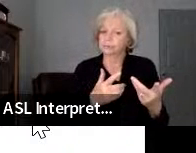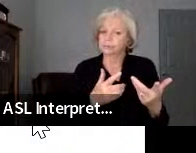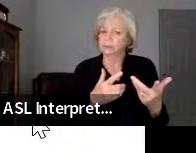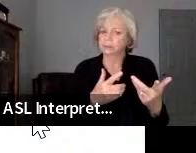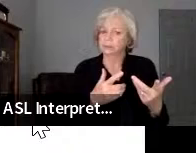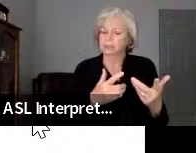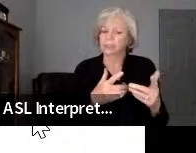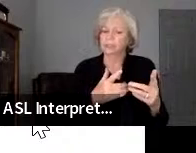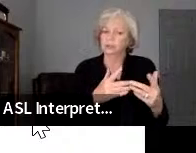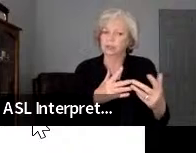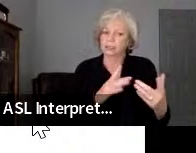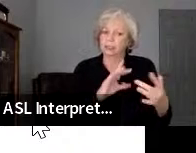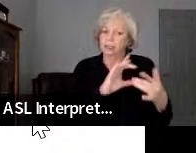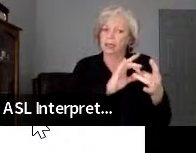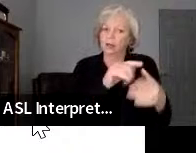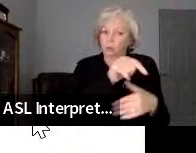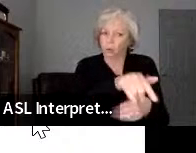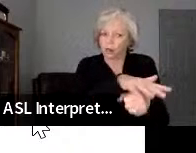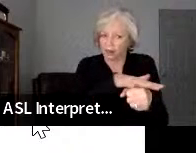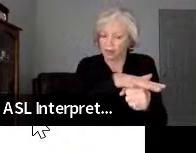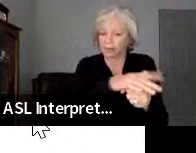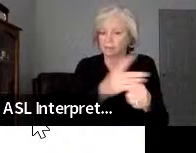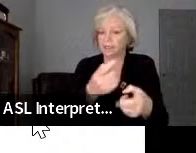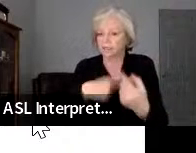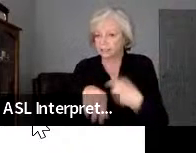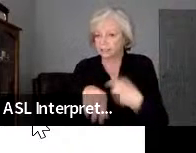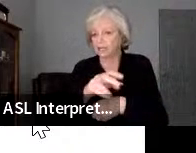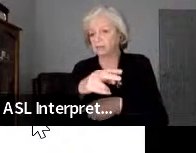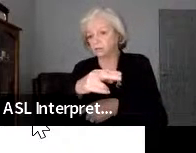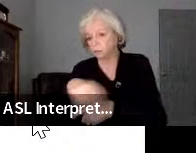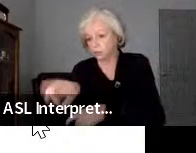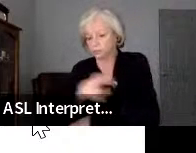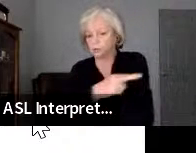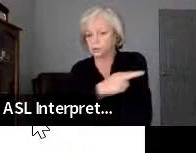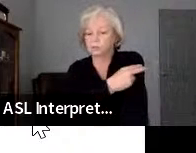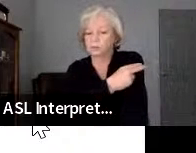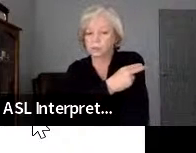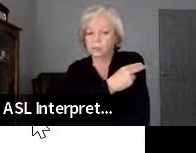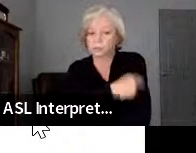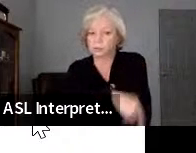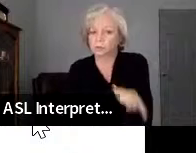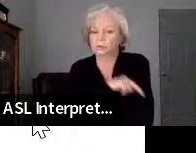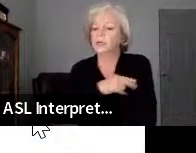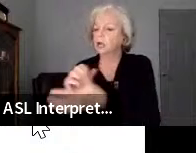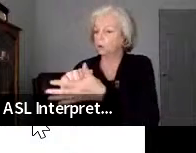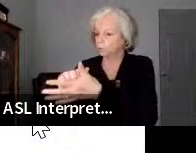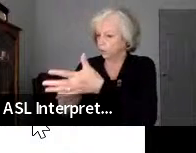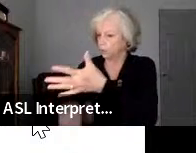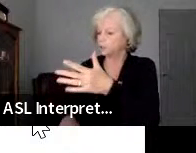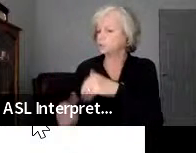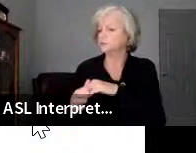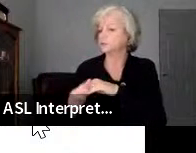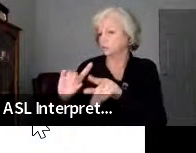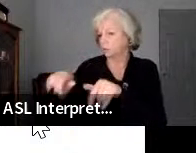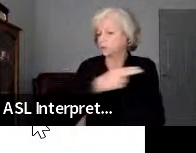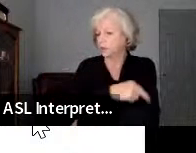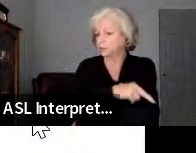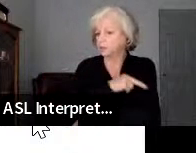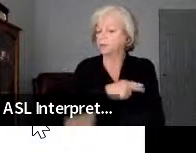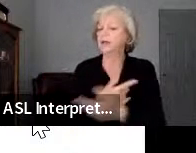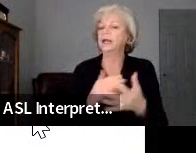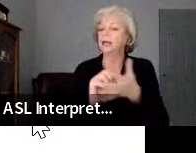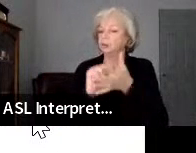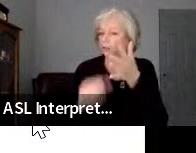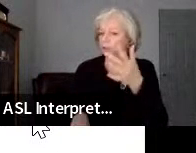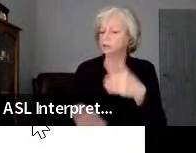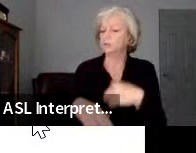So we reduce readmission to hospitals and we reduce repeated 911 activations. So the next